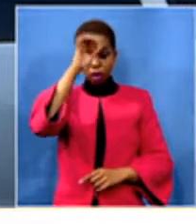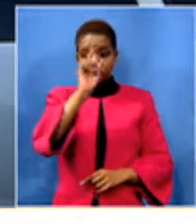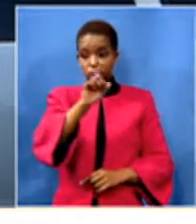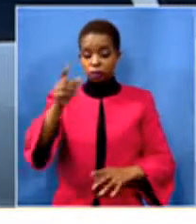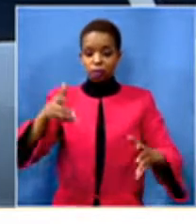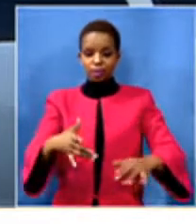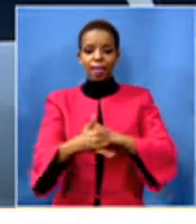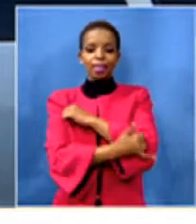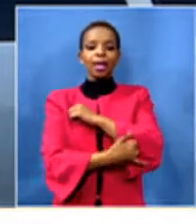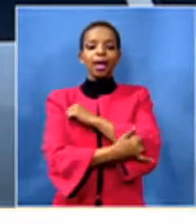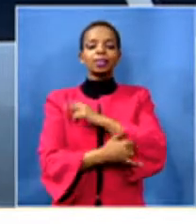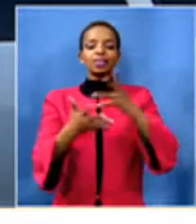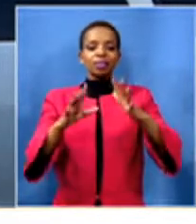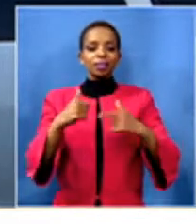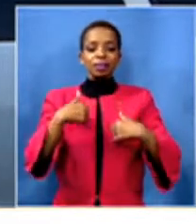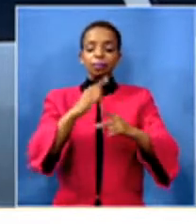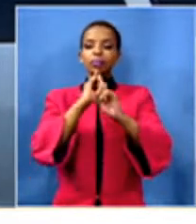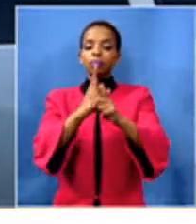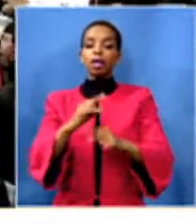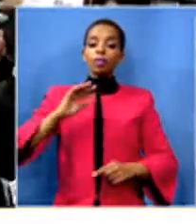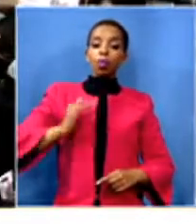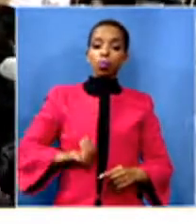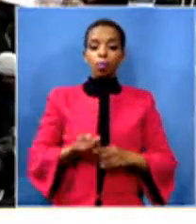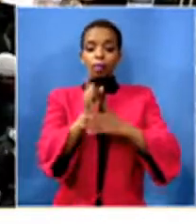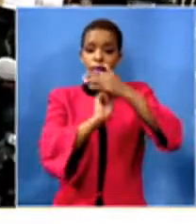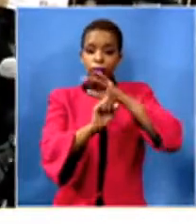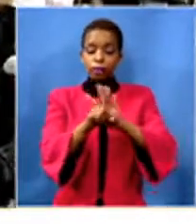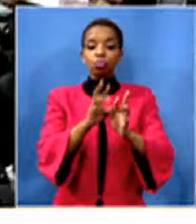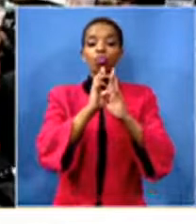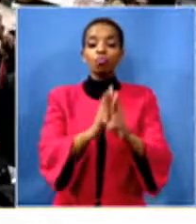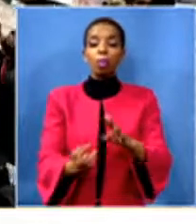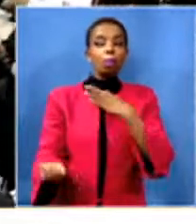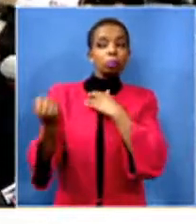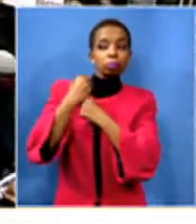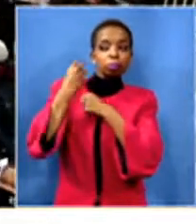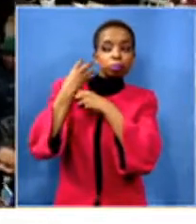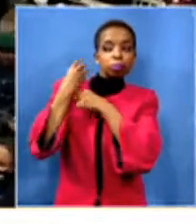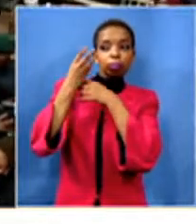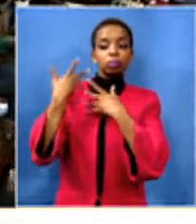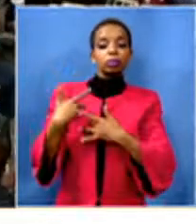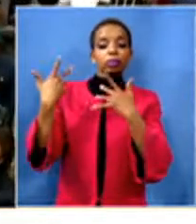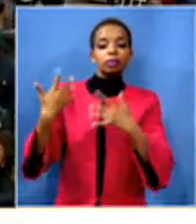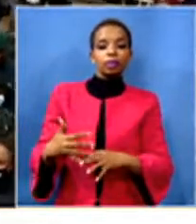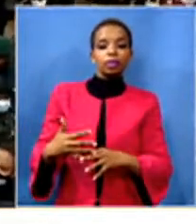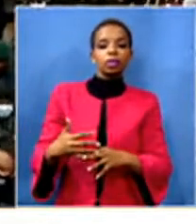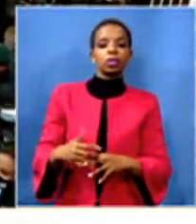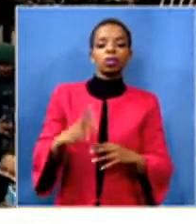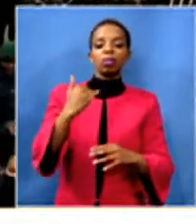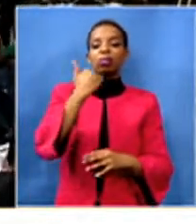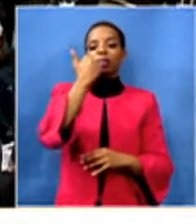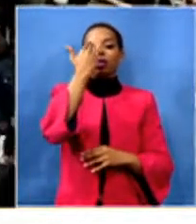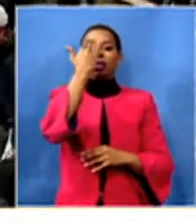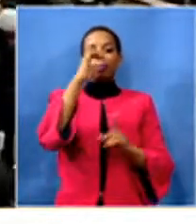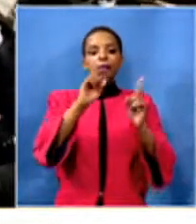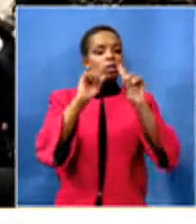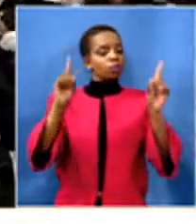be sent back when they come to report domestic violence. If such members are doing that in our own